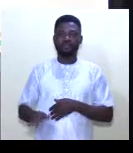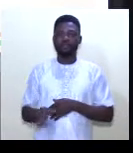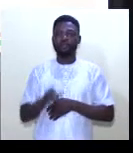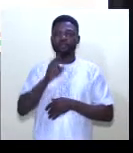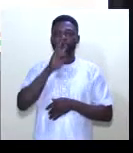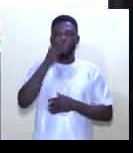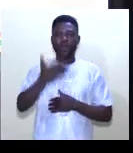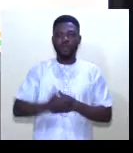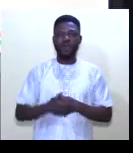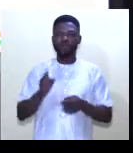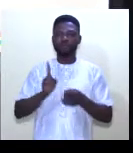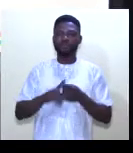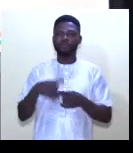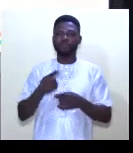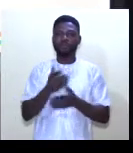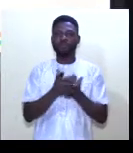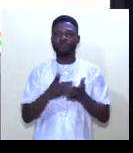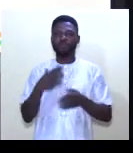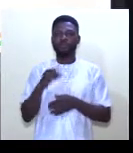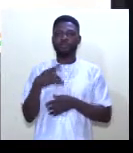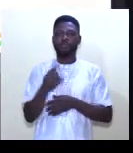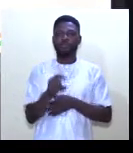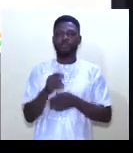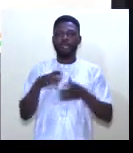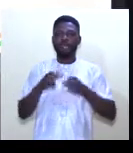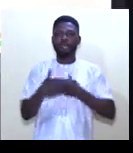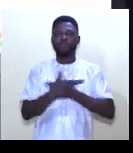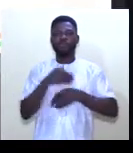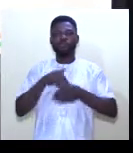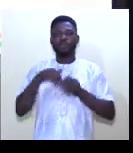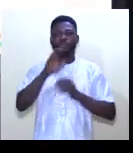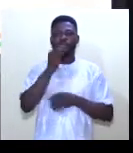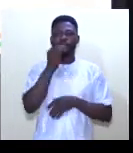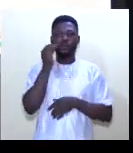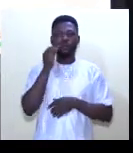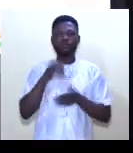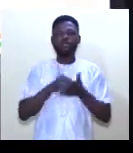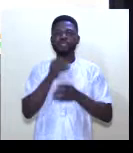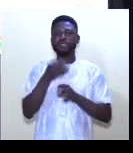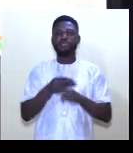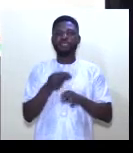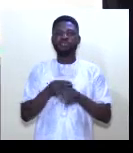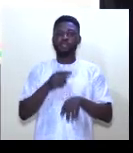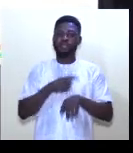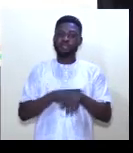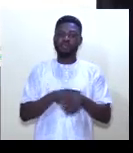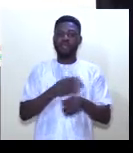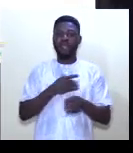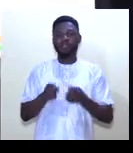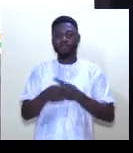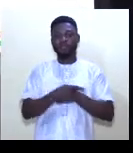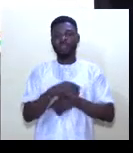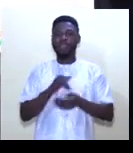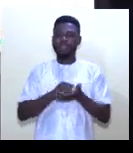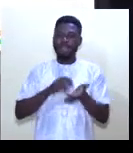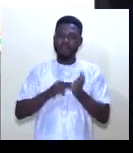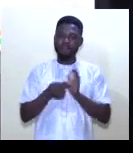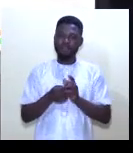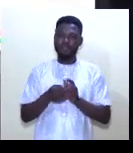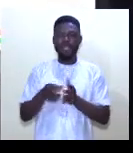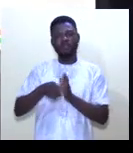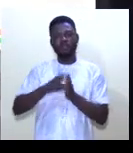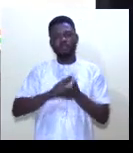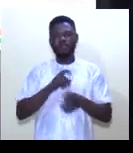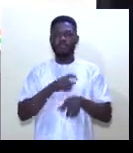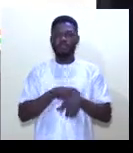Hello children, you are welcome to this segment of the program, The Classroom in Your Home. It is mathematics time, and today,